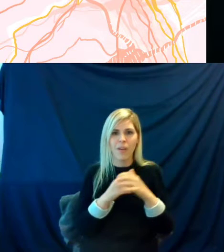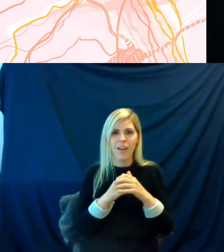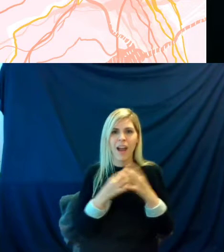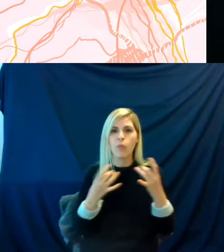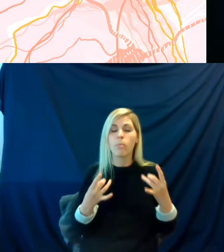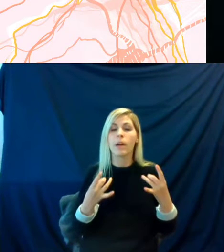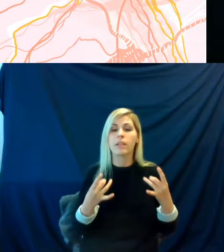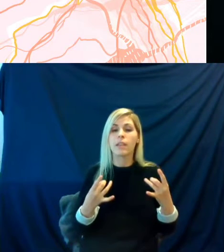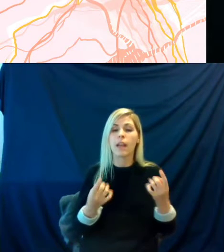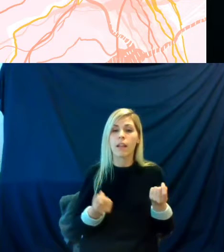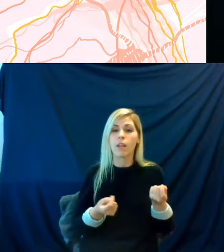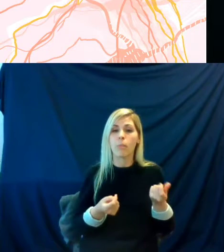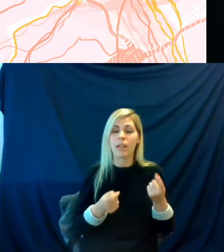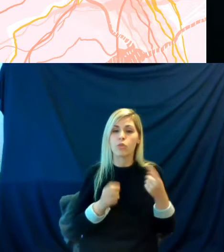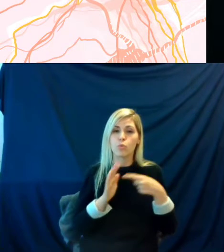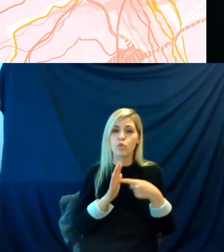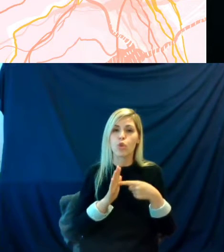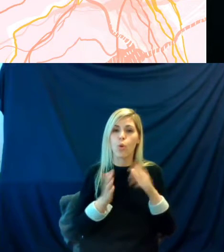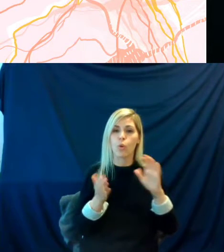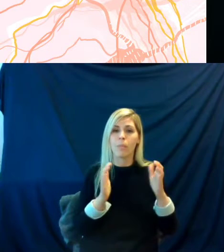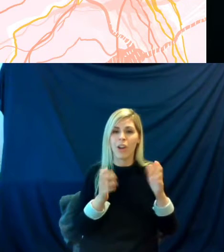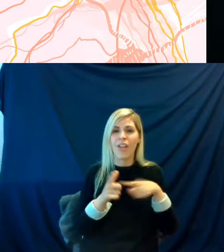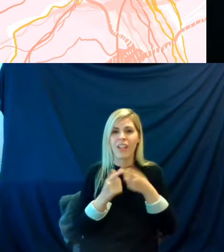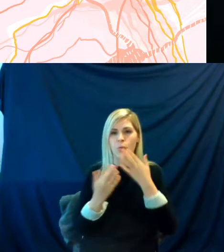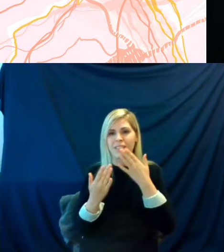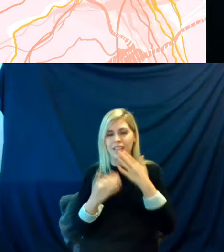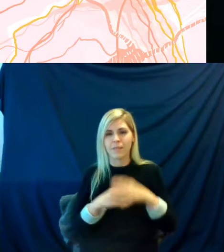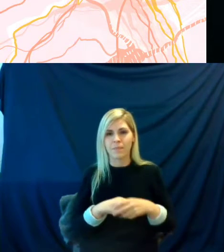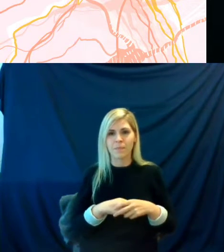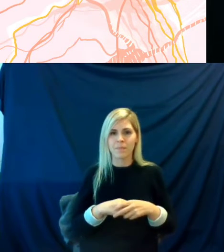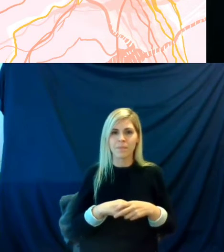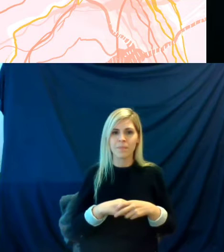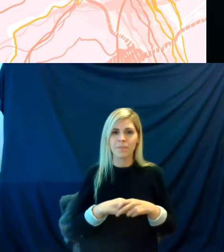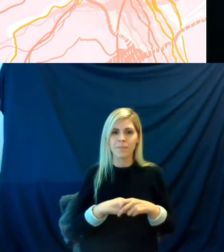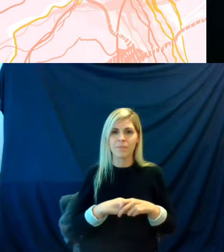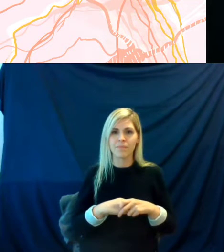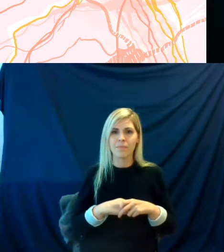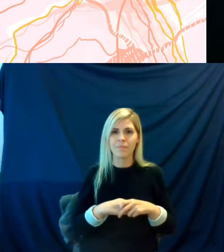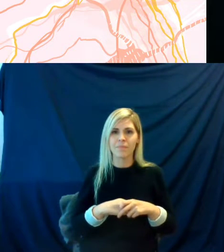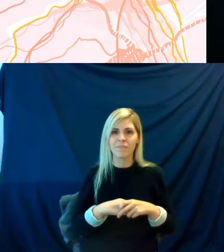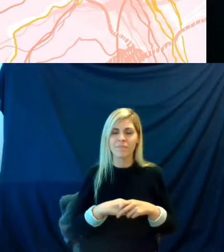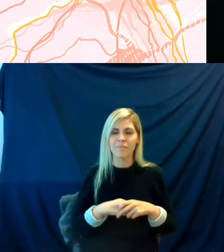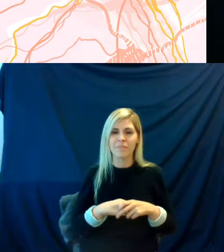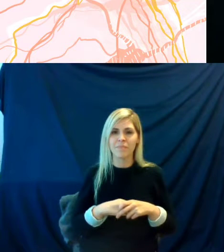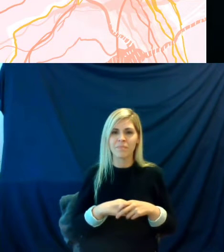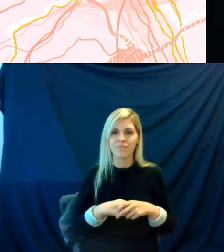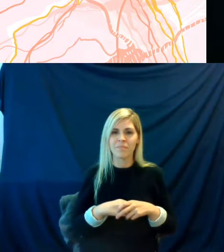now meditate a little bit, and then I'll do some singing.